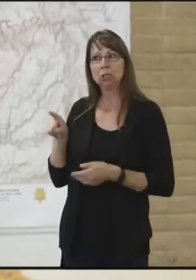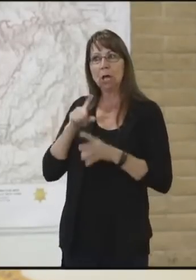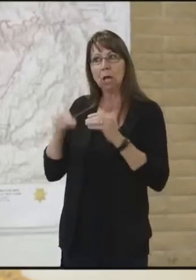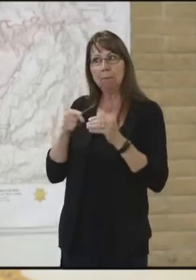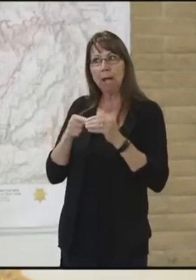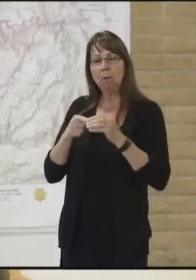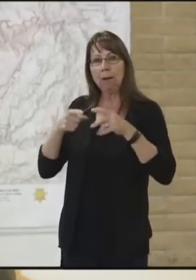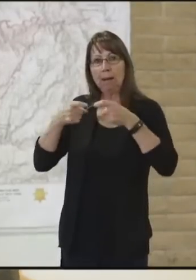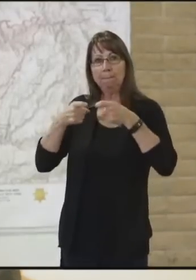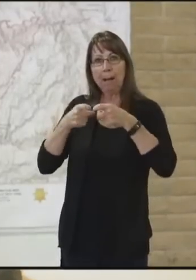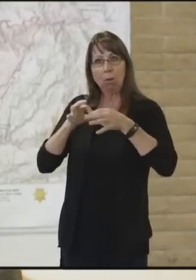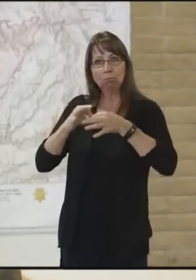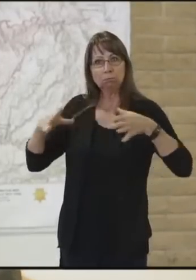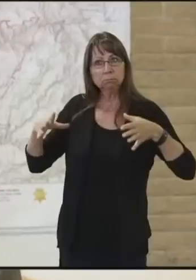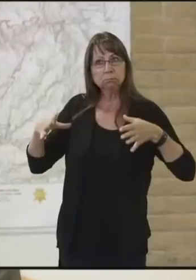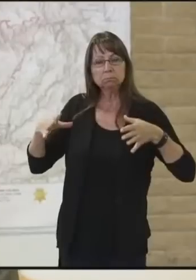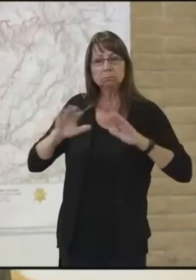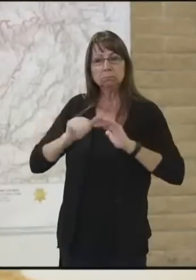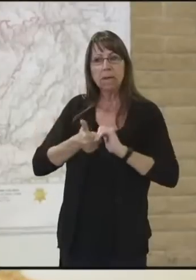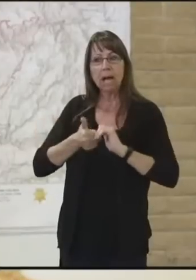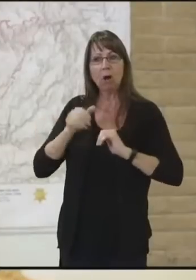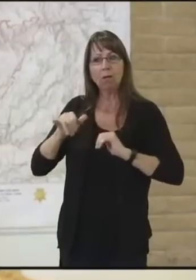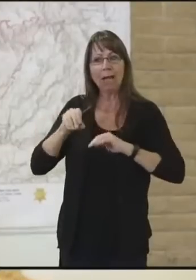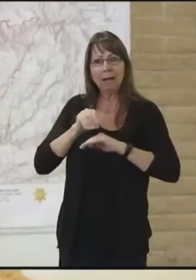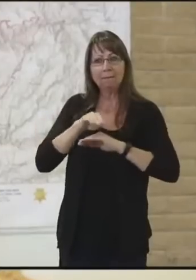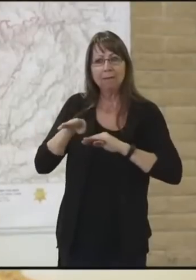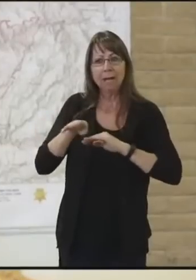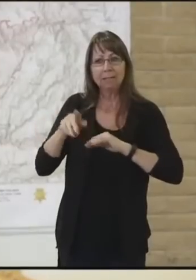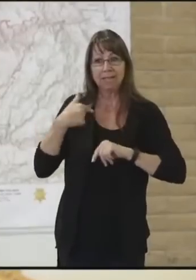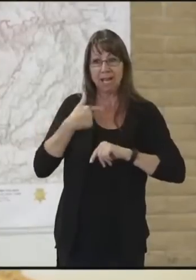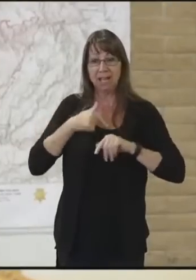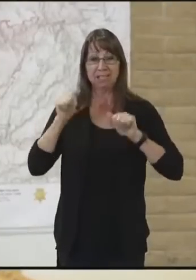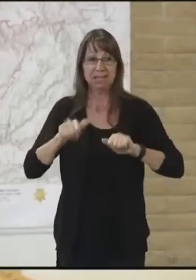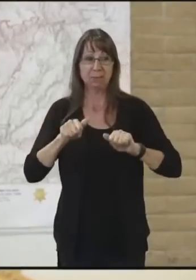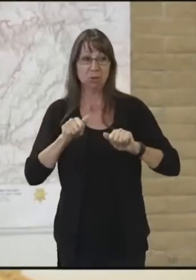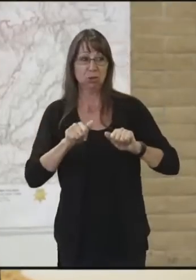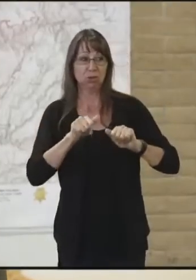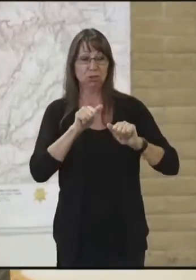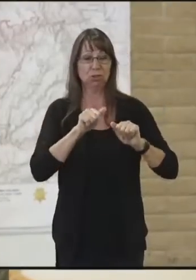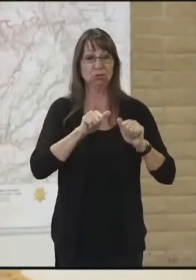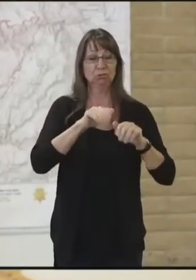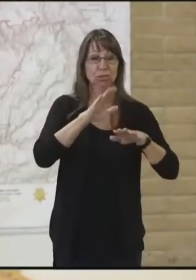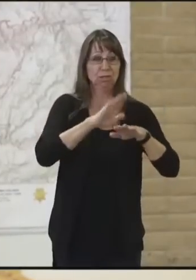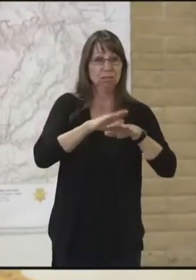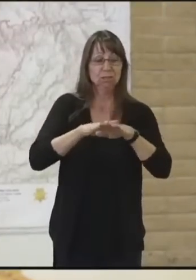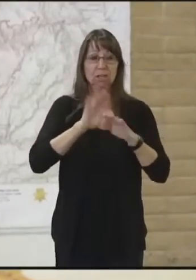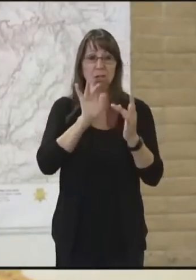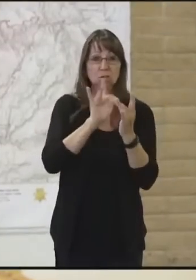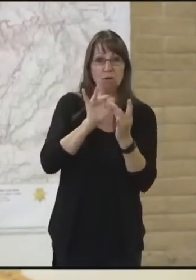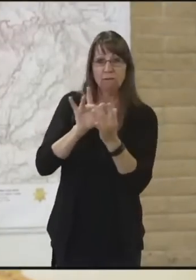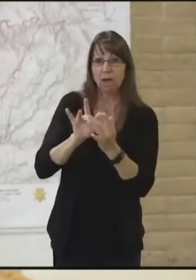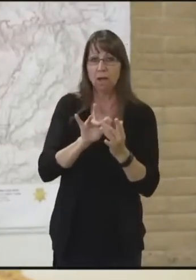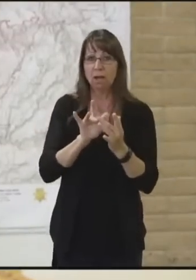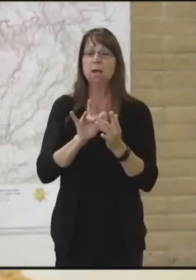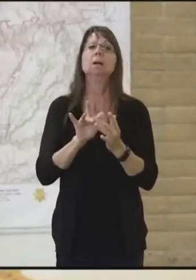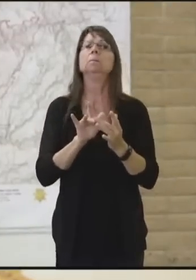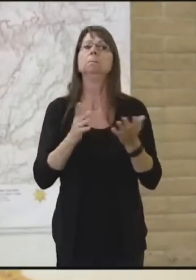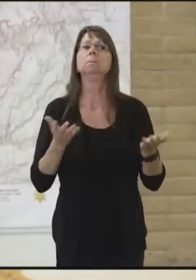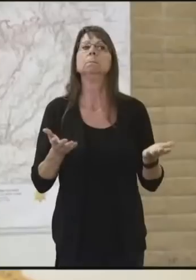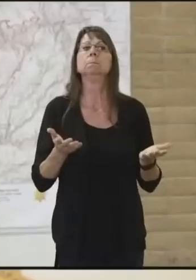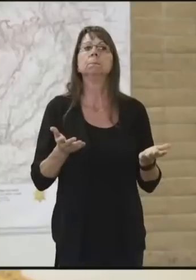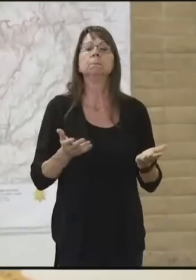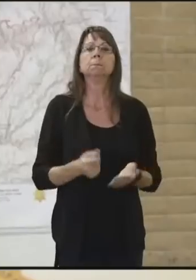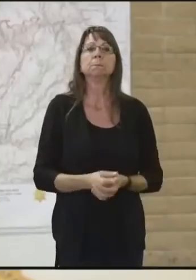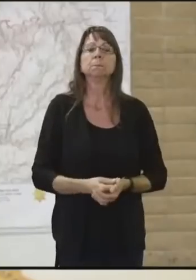could affect notification efforts on our behalf. And